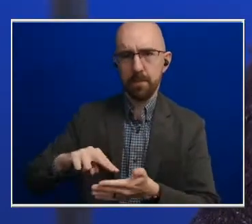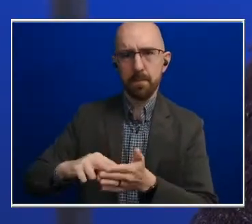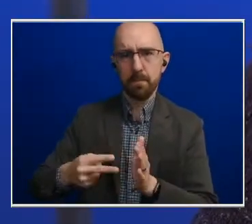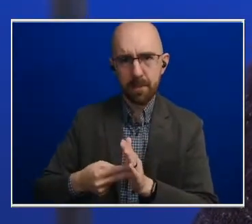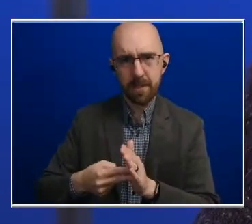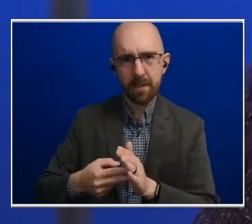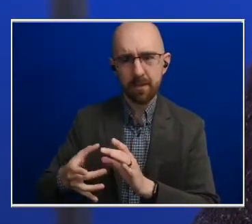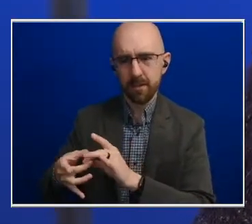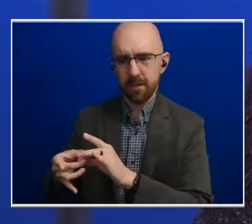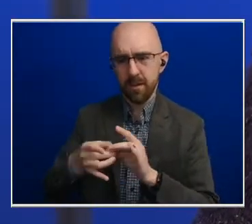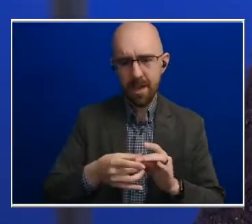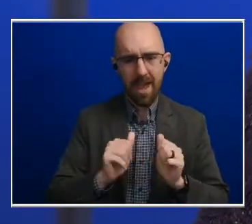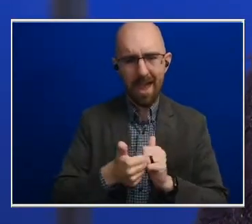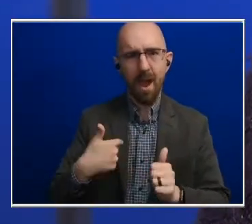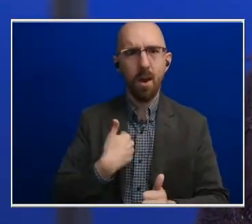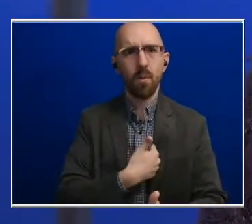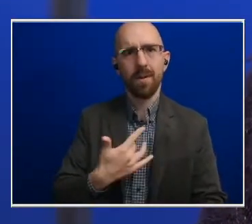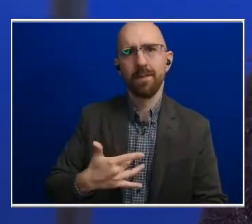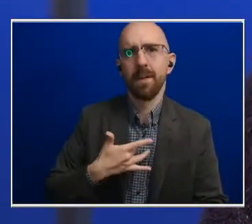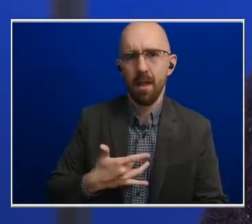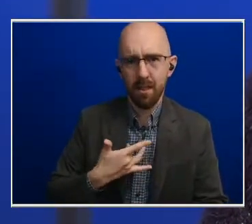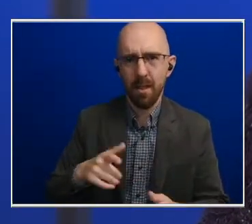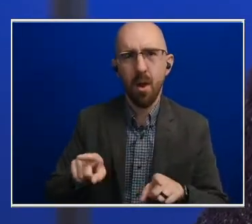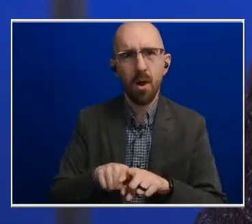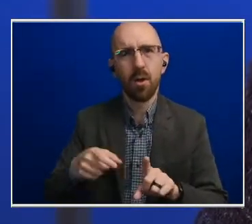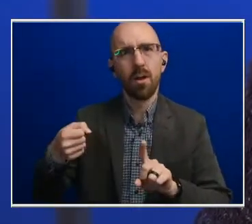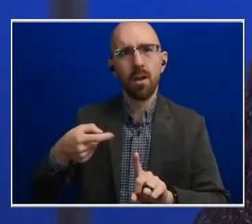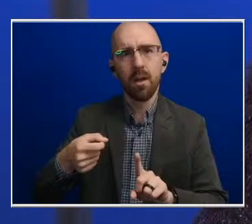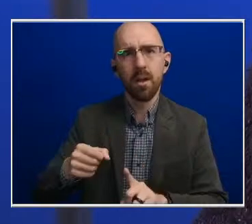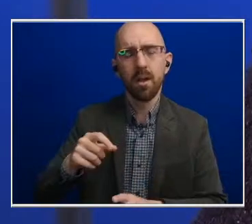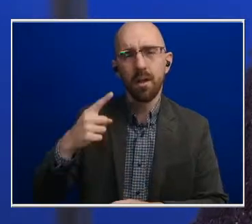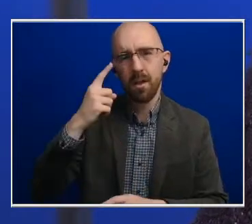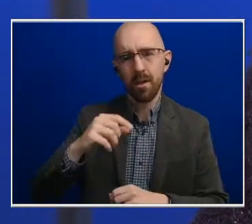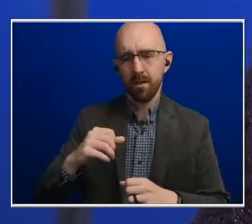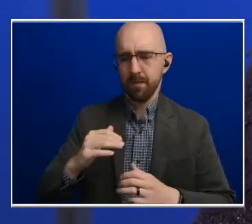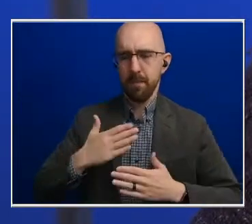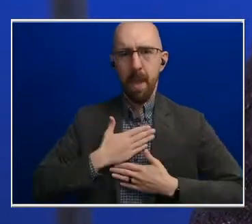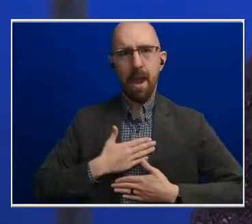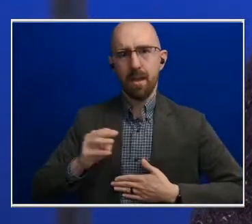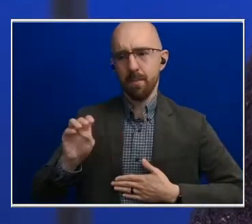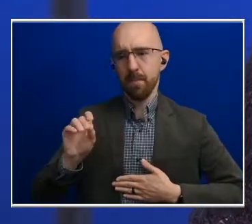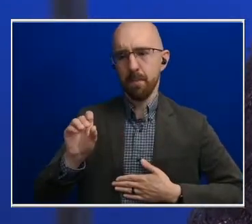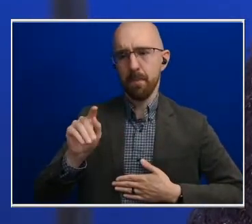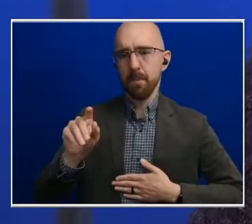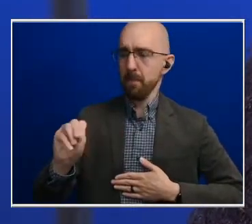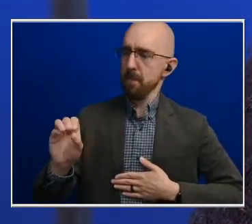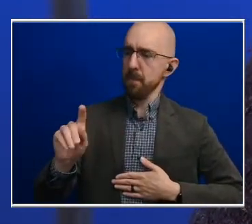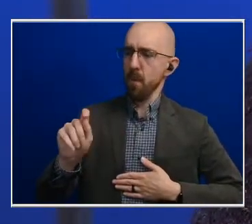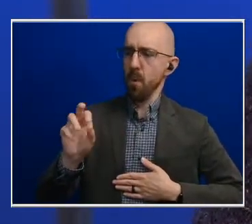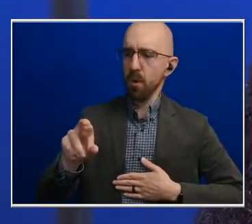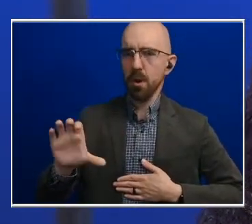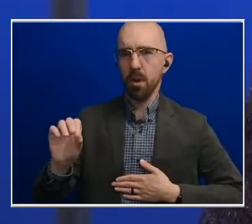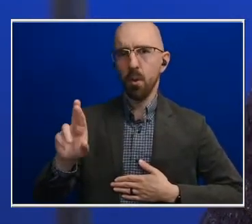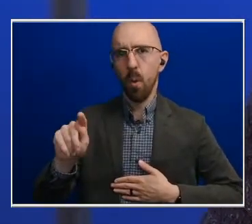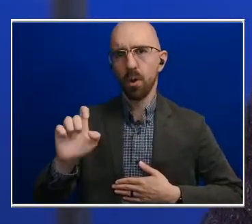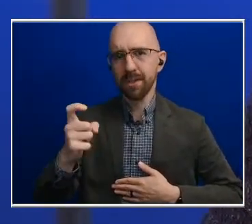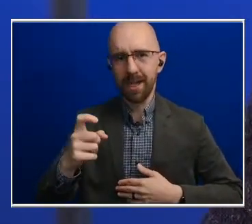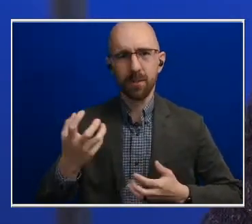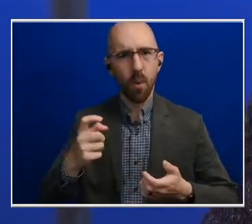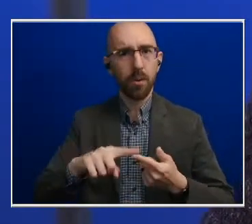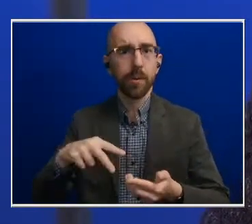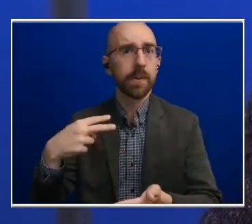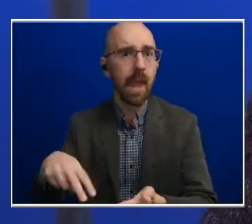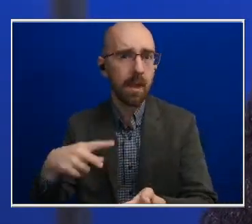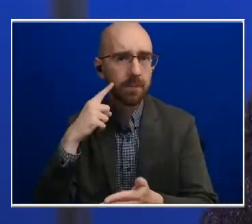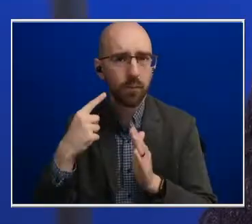feel. That can also trigger our motor cortex if it makes us feel like we want to dance. And all of this is from just hearing